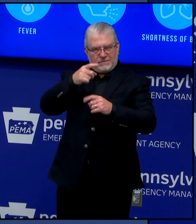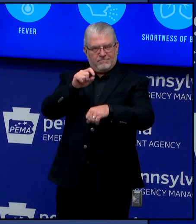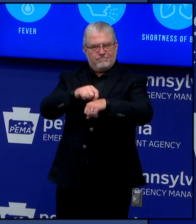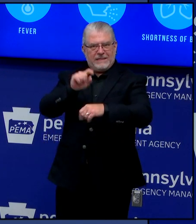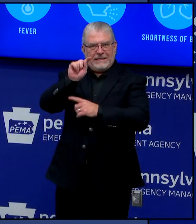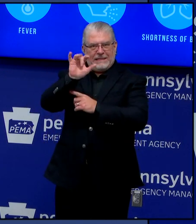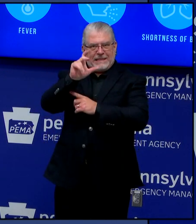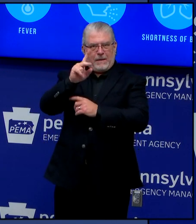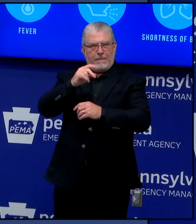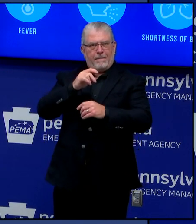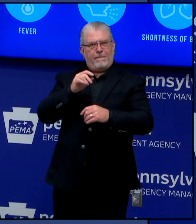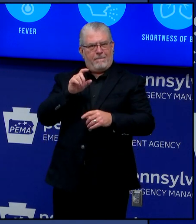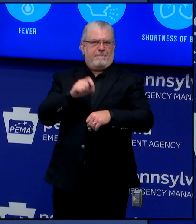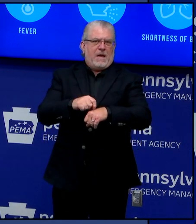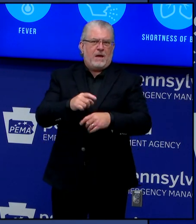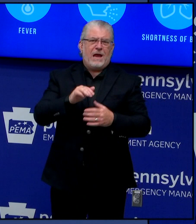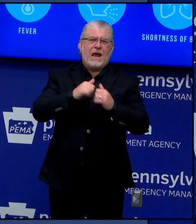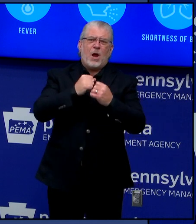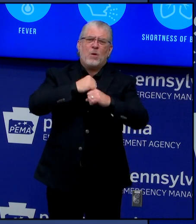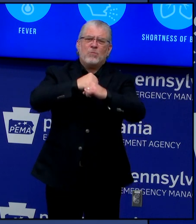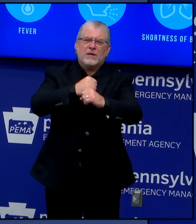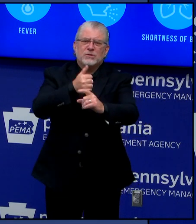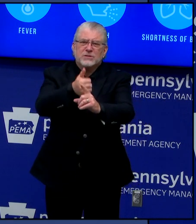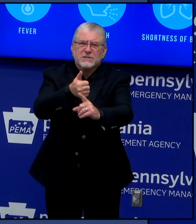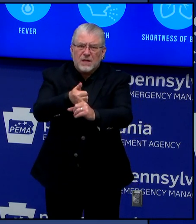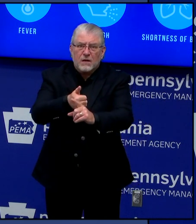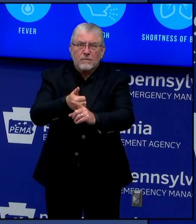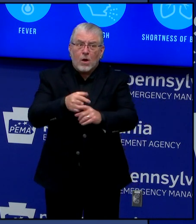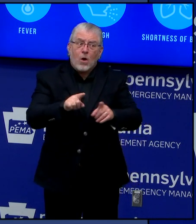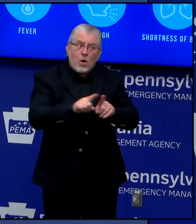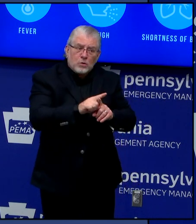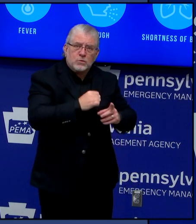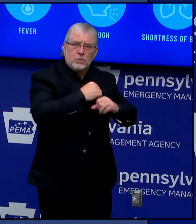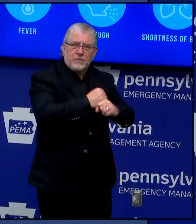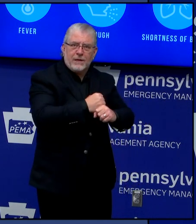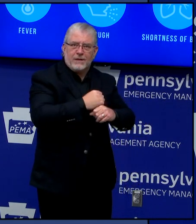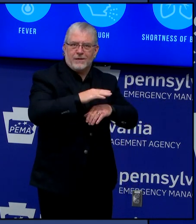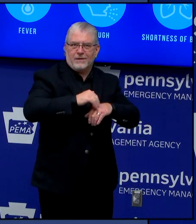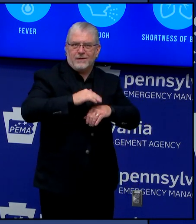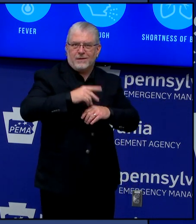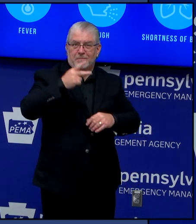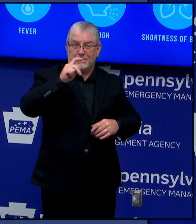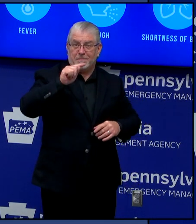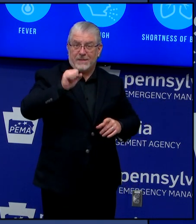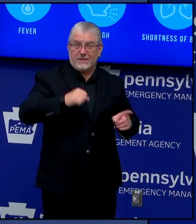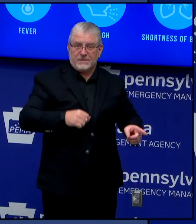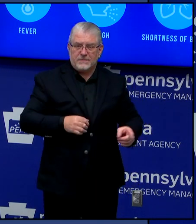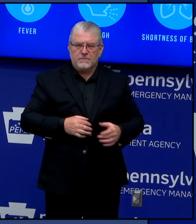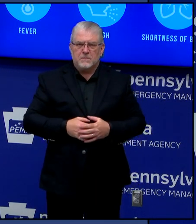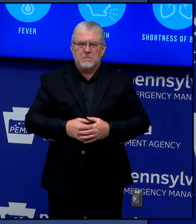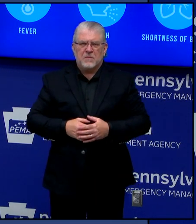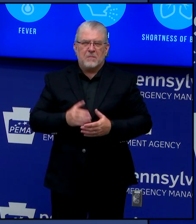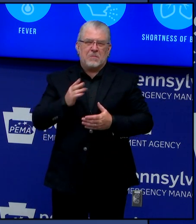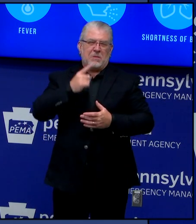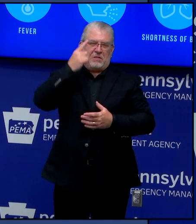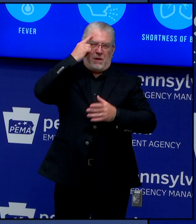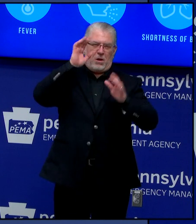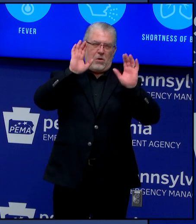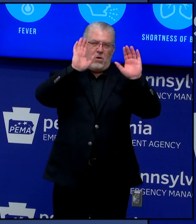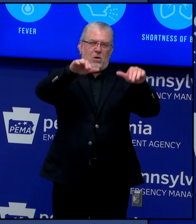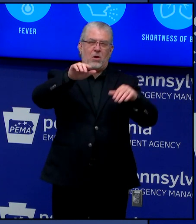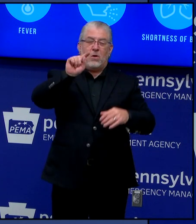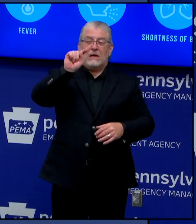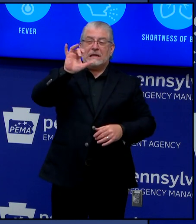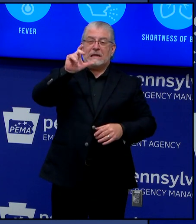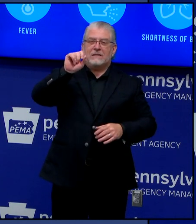outside. People typically think that ticks only live in high grass, heavily wooded areas, in